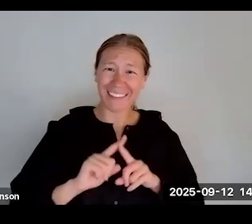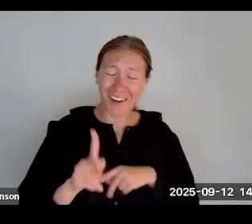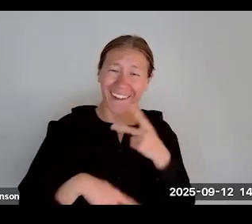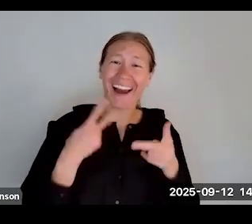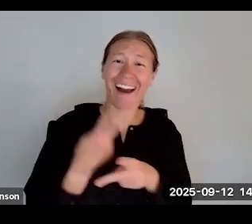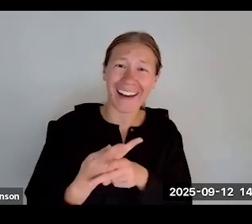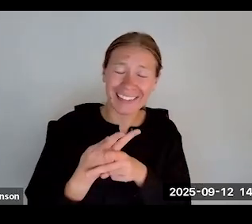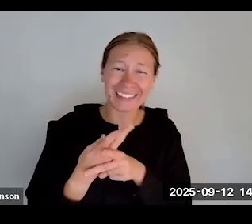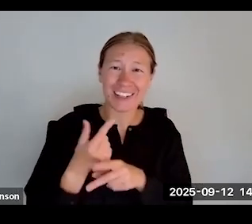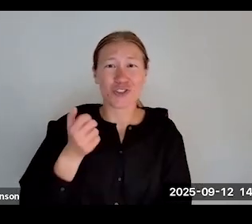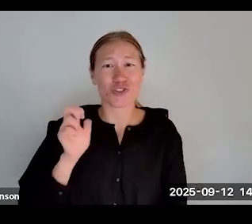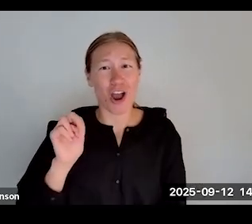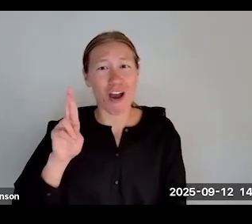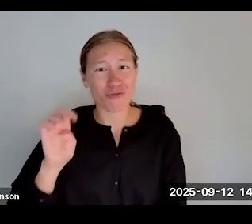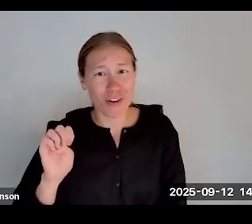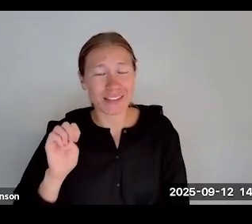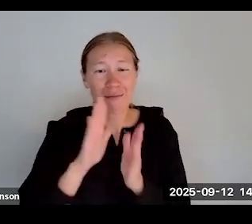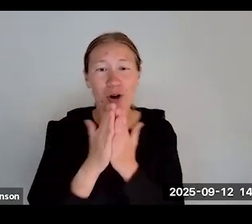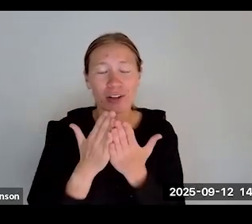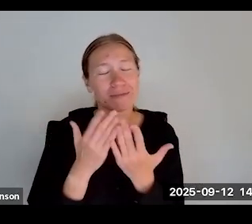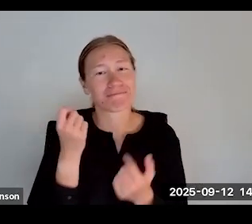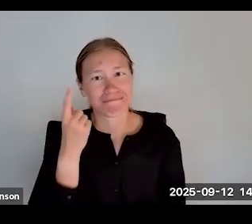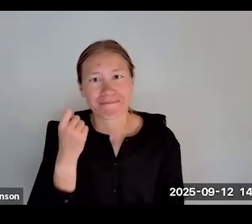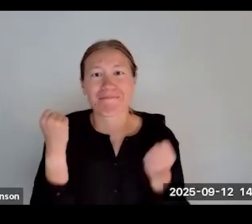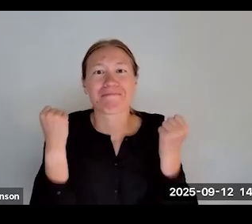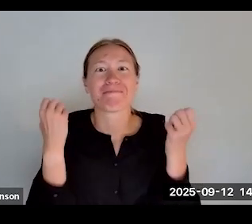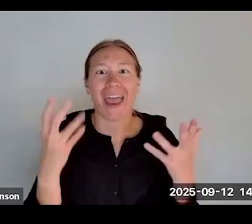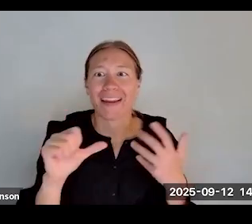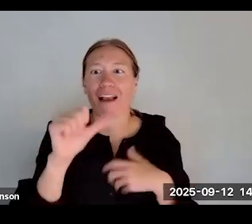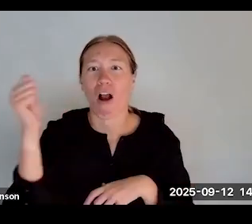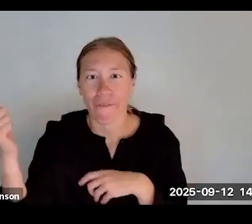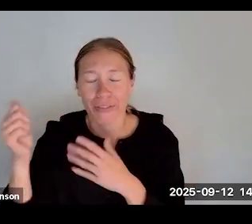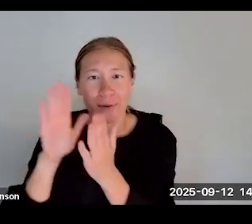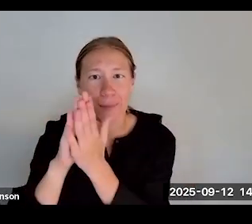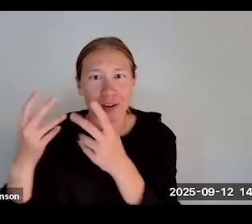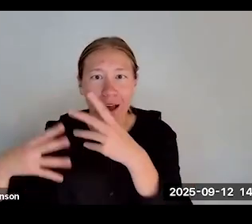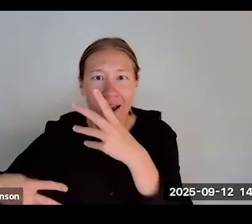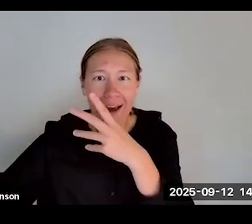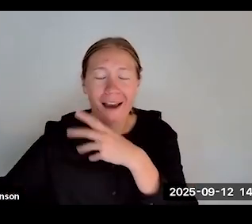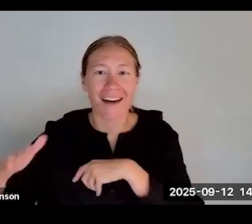genres. However, as I said, there are many, many more books and authors out there. So